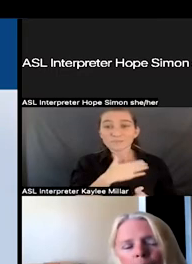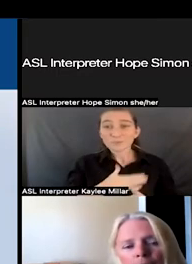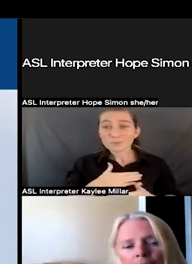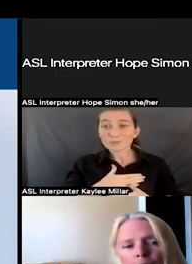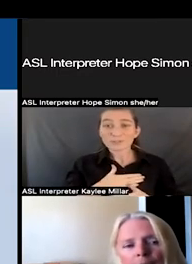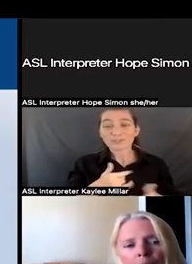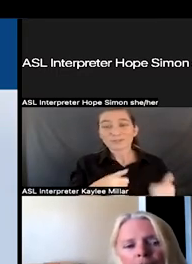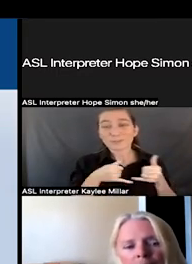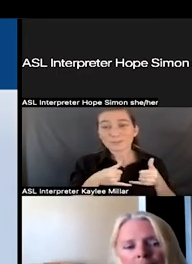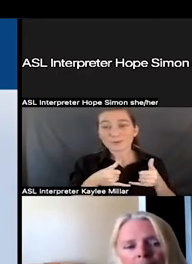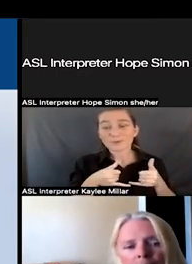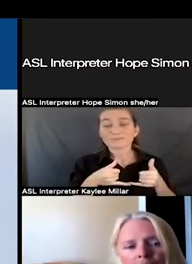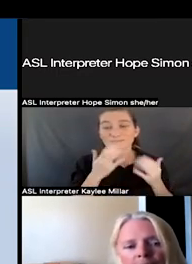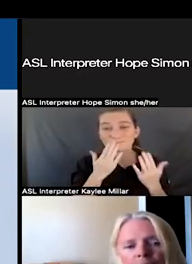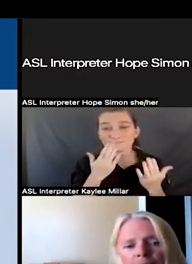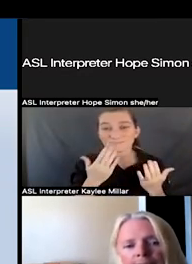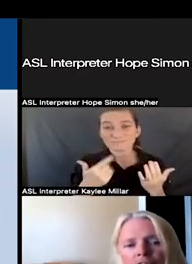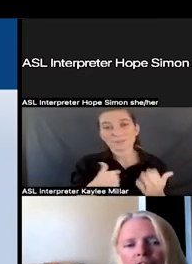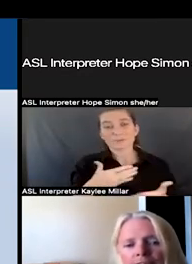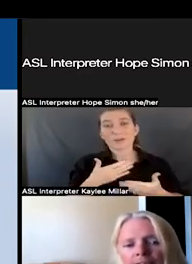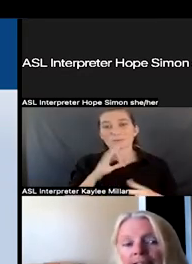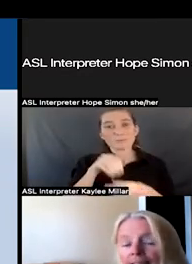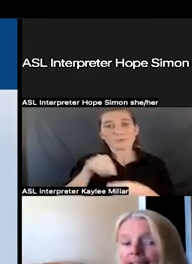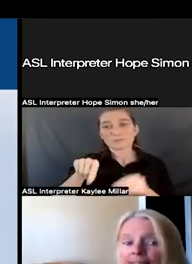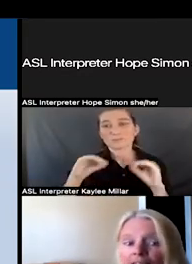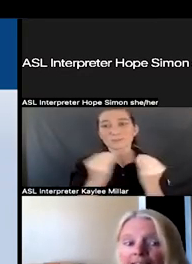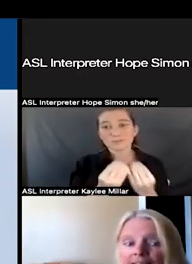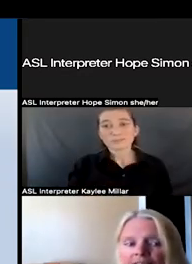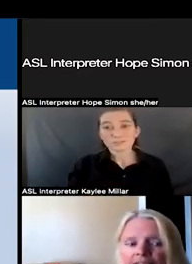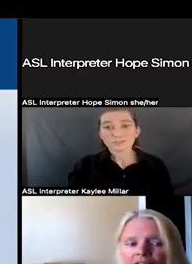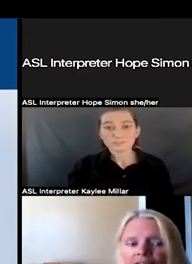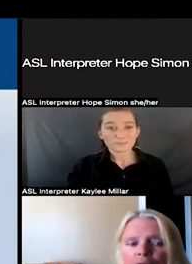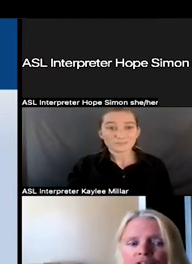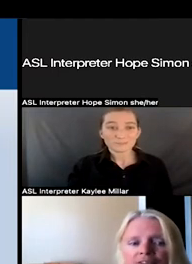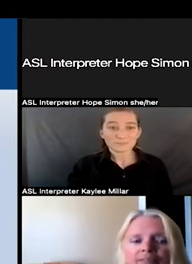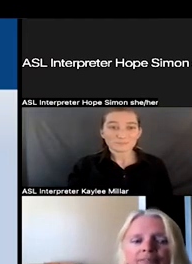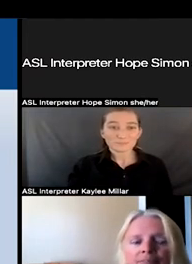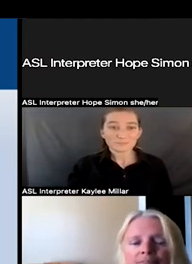these awards. We appreciate being a part of this organization. And that's all I have, unless there's any